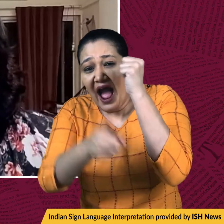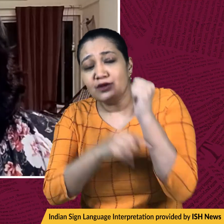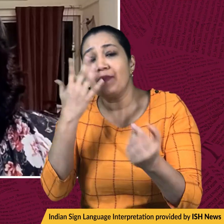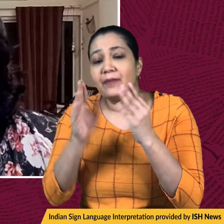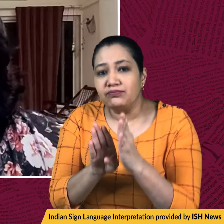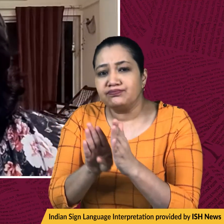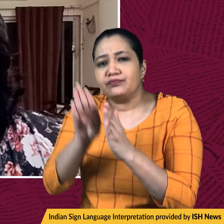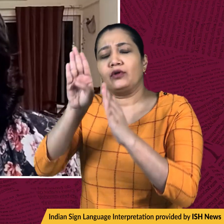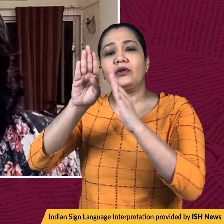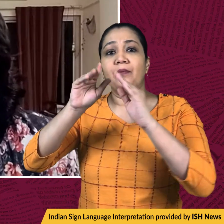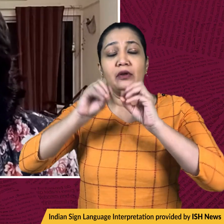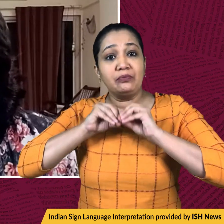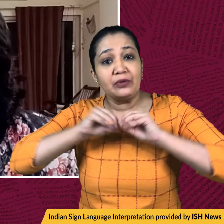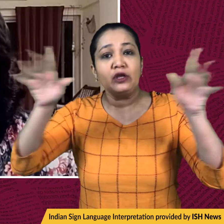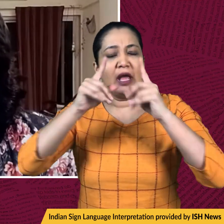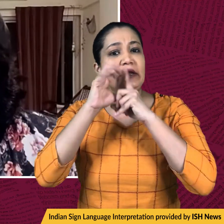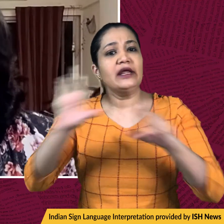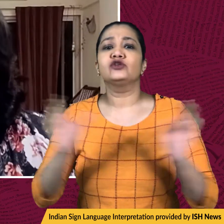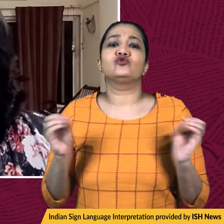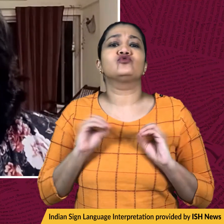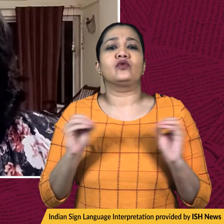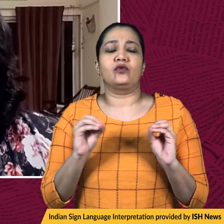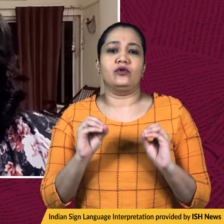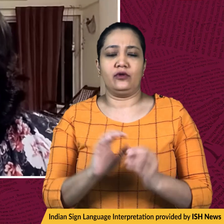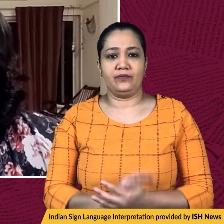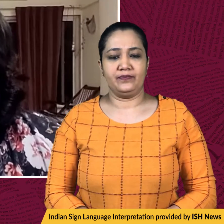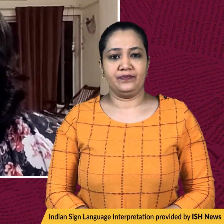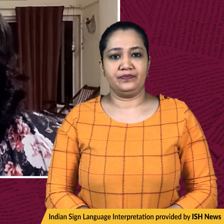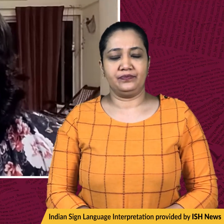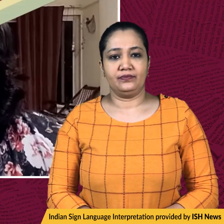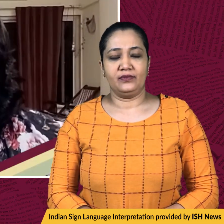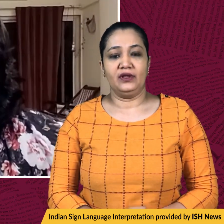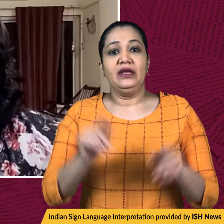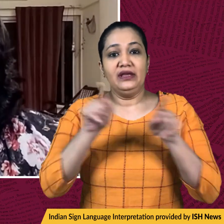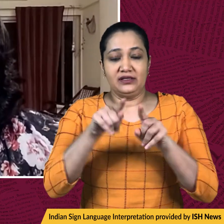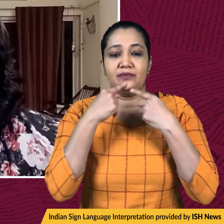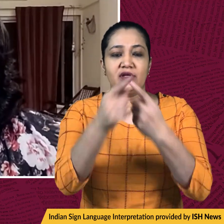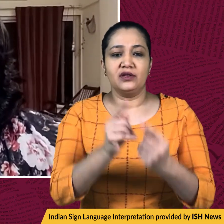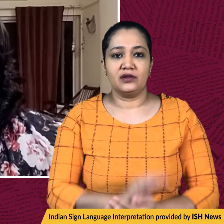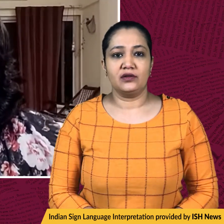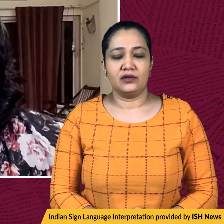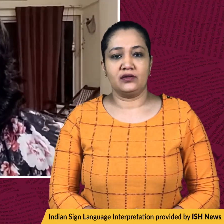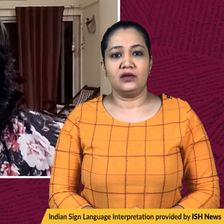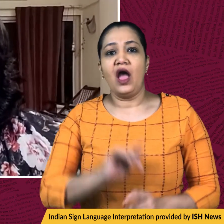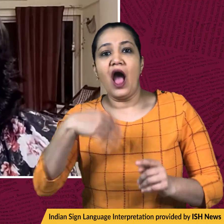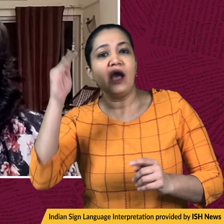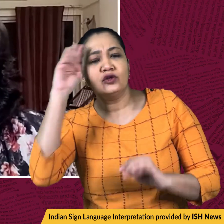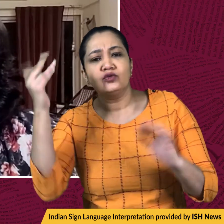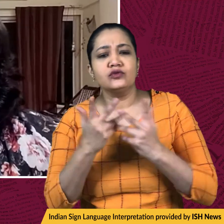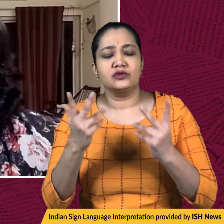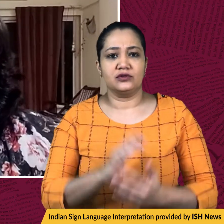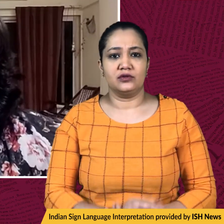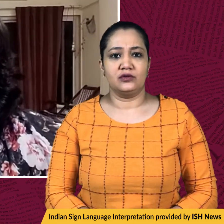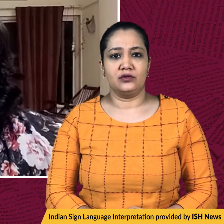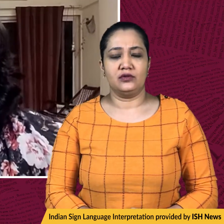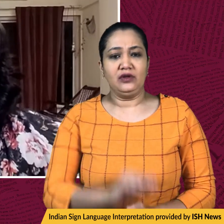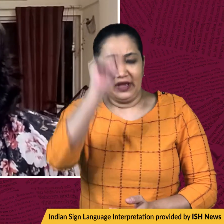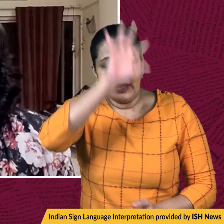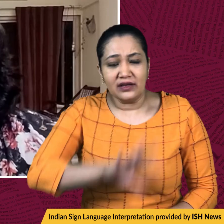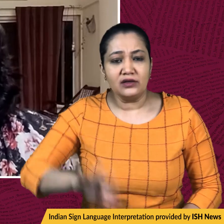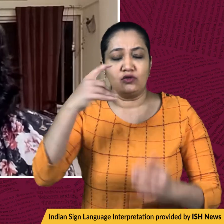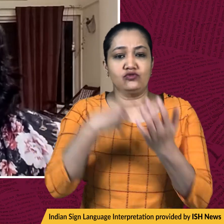year, but not necessarily the pandemic coming back," end quote. Let's also now tell you what else is making headlines across